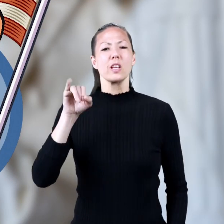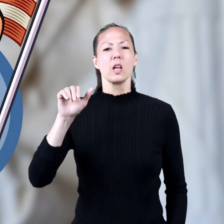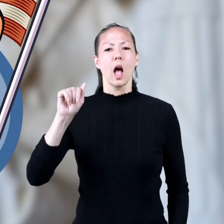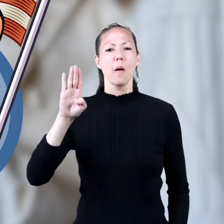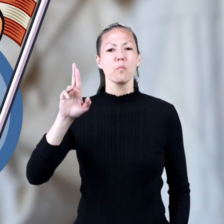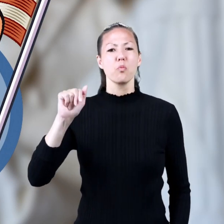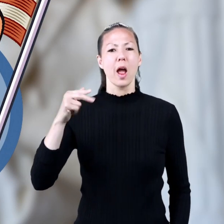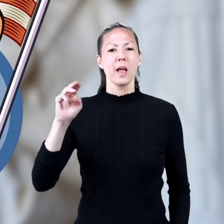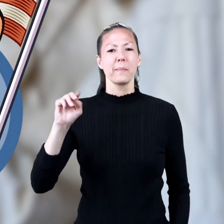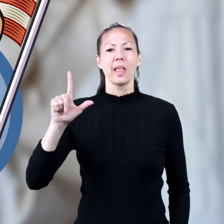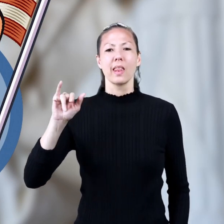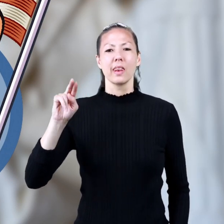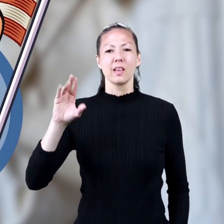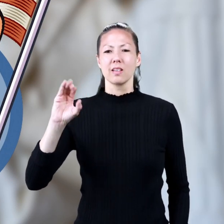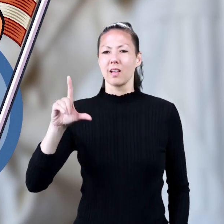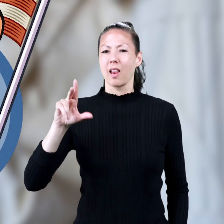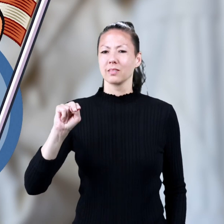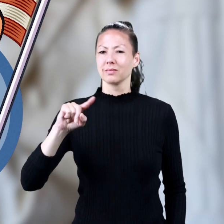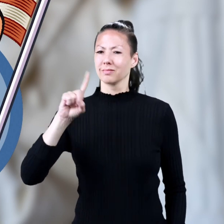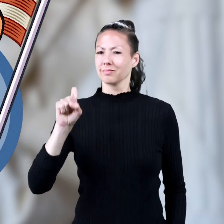is Abraham Lincoln?